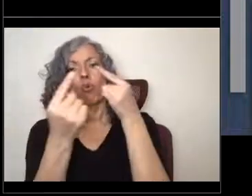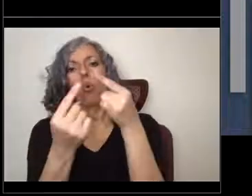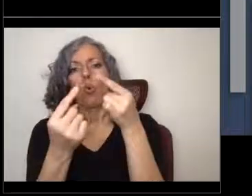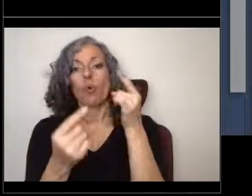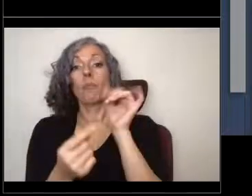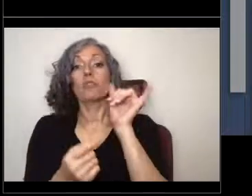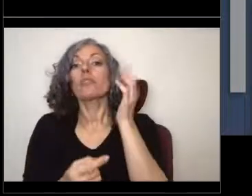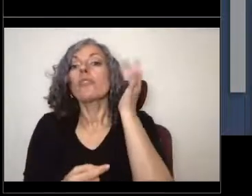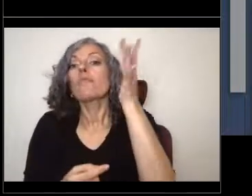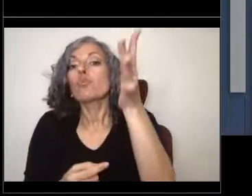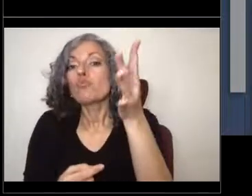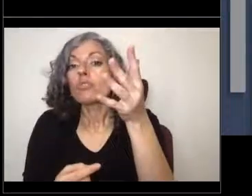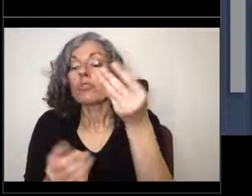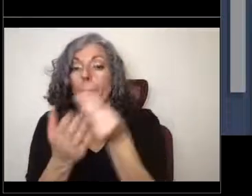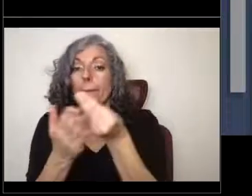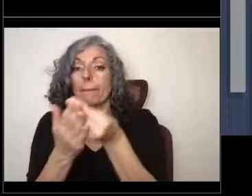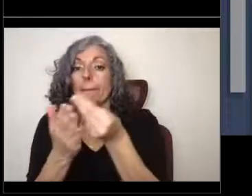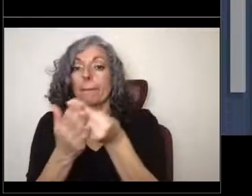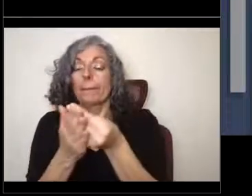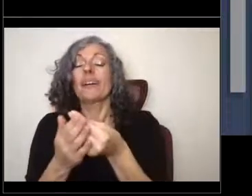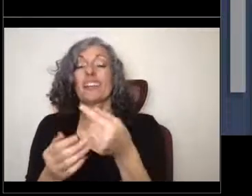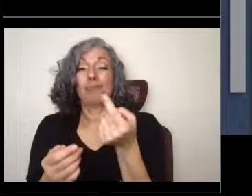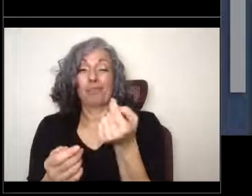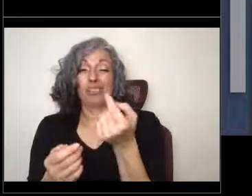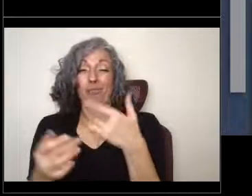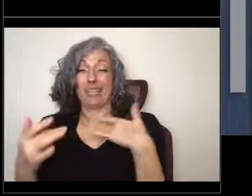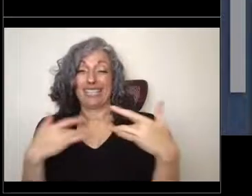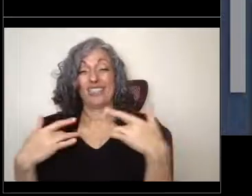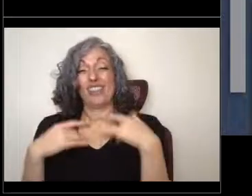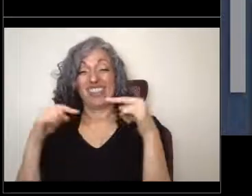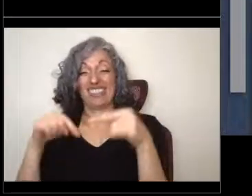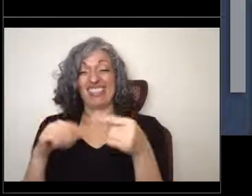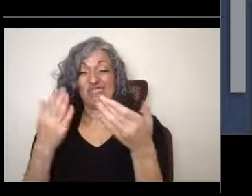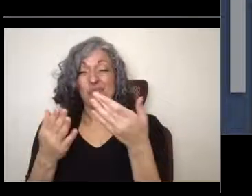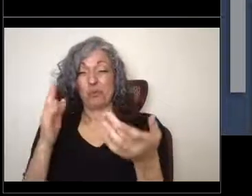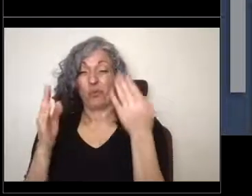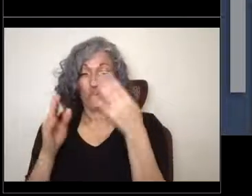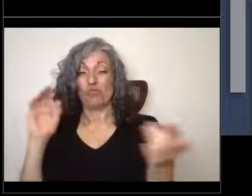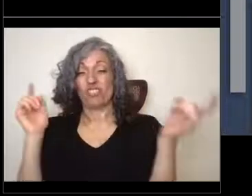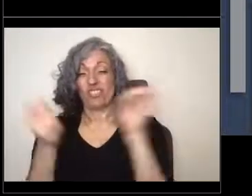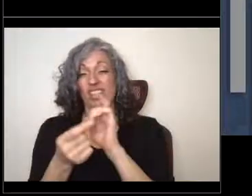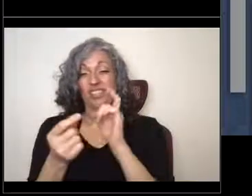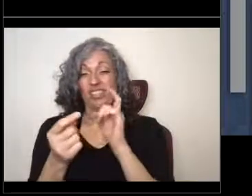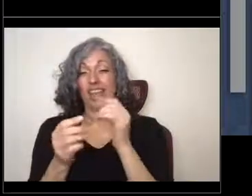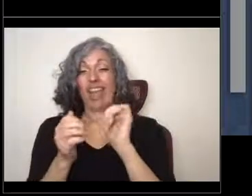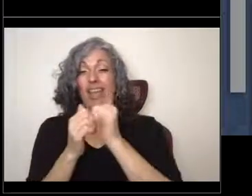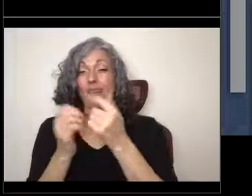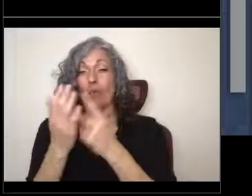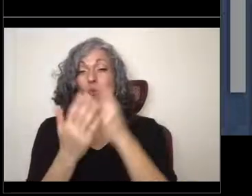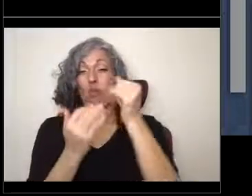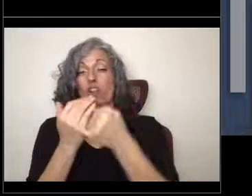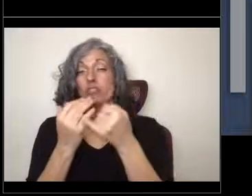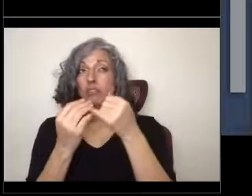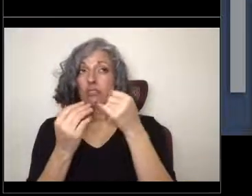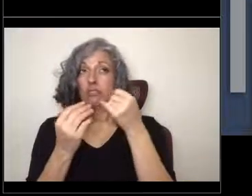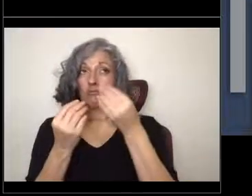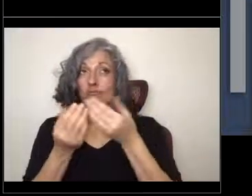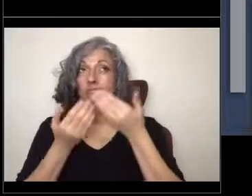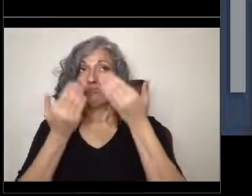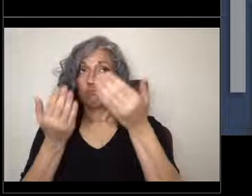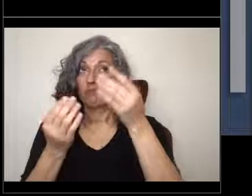funding, but I am a little concerned that this document may fundamentally change the way projects are considered, and it poses the potential